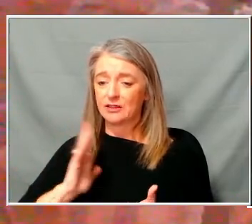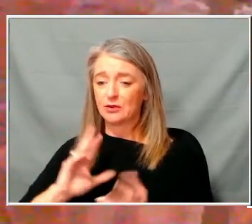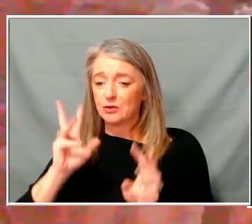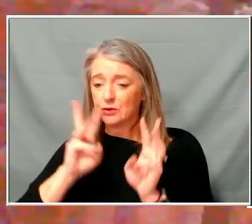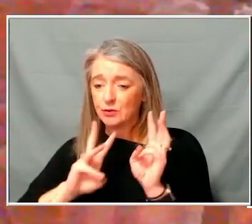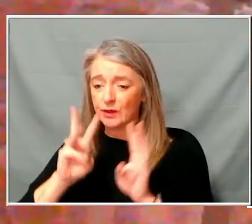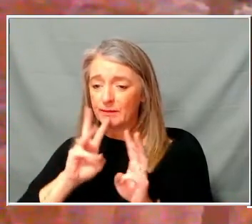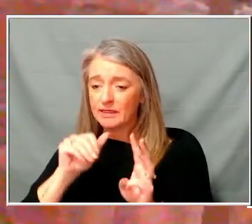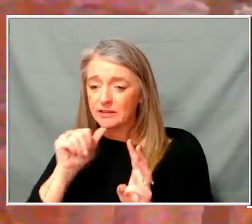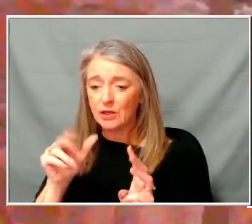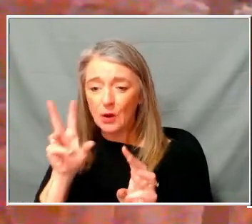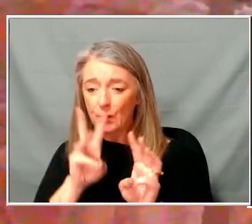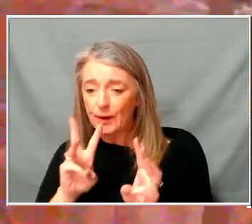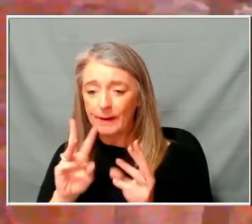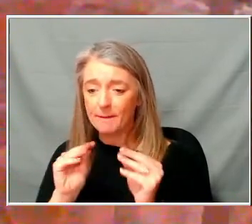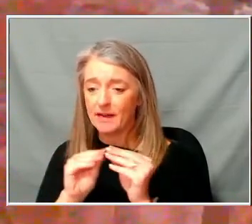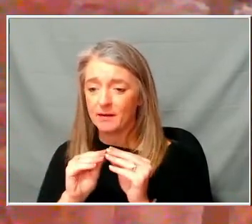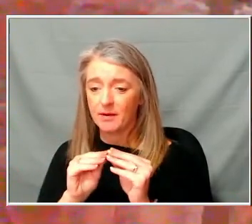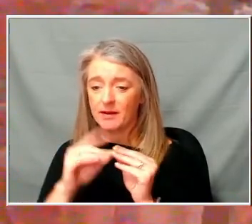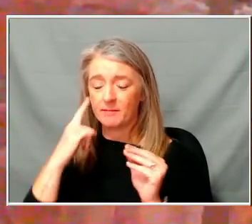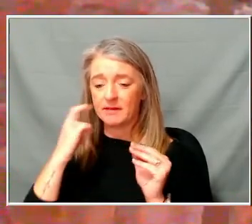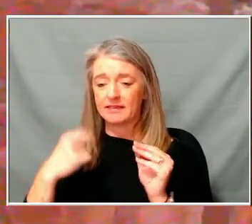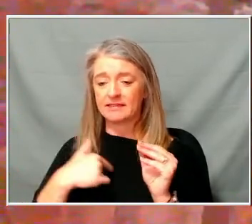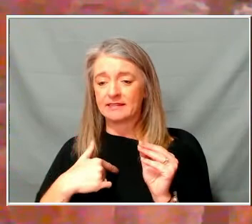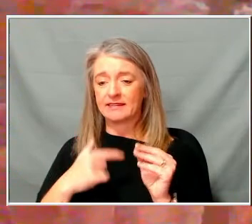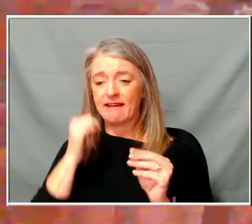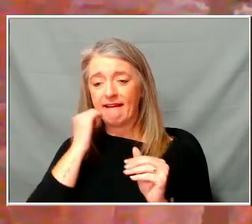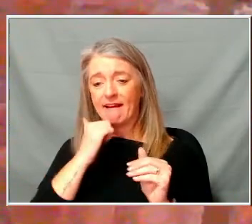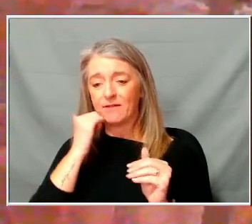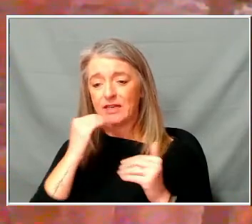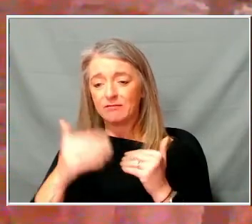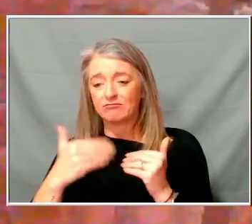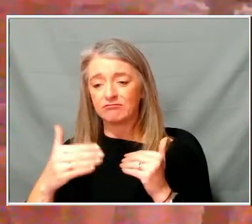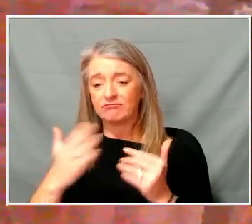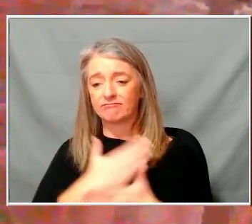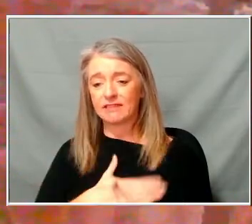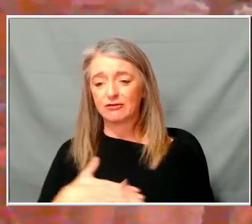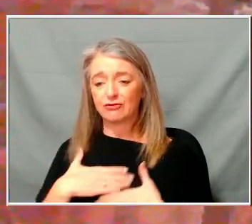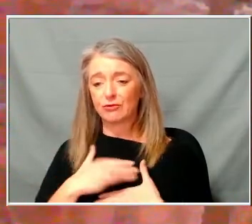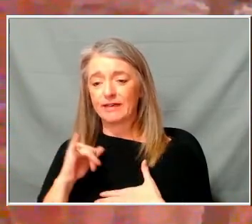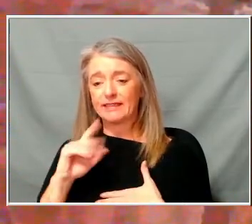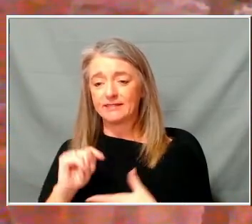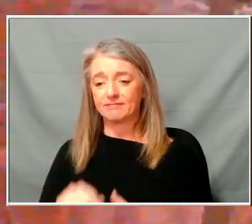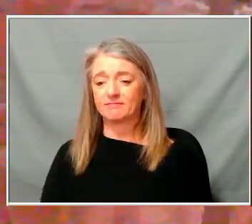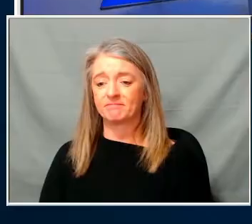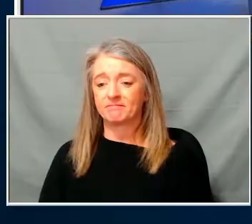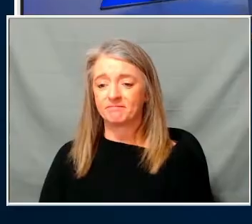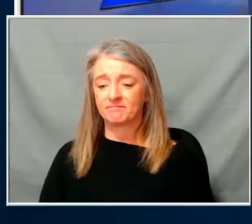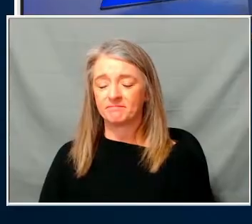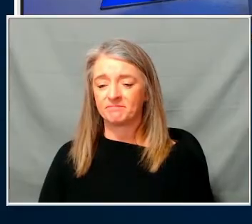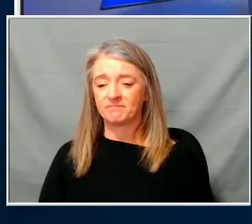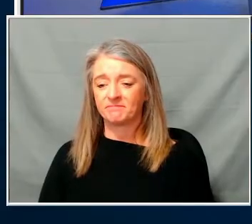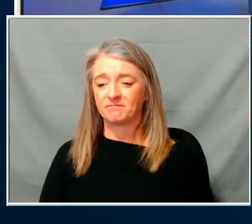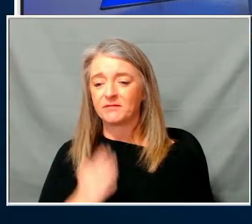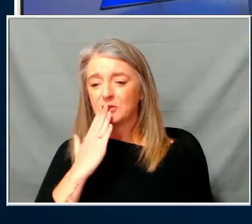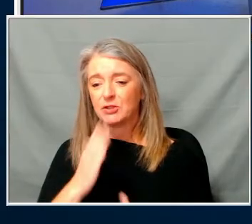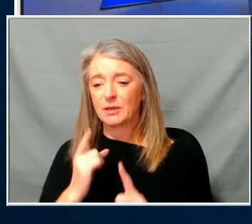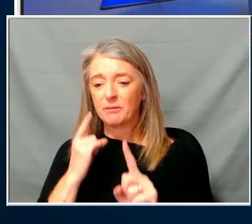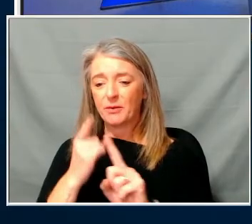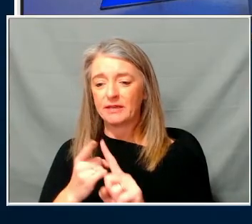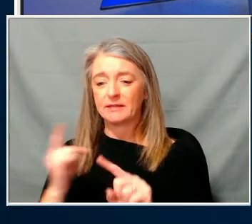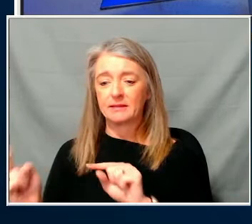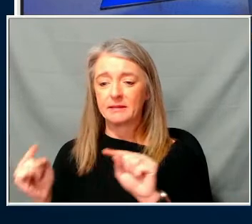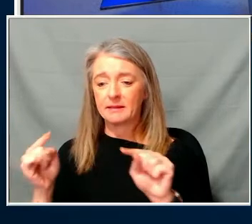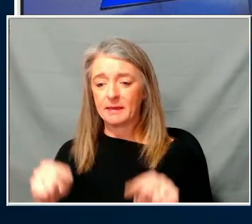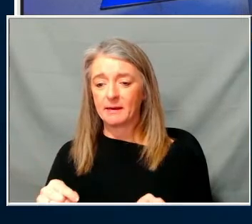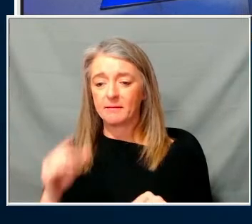me don't anymore, because I just take every day as it comes and enjoy it. That's a really good point. You know, you come here and